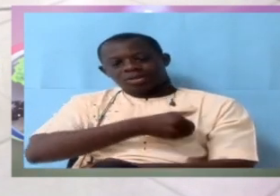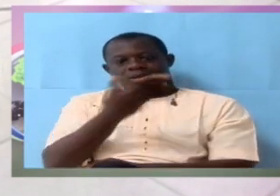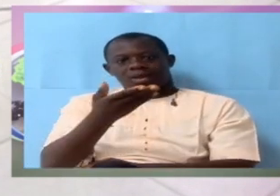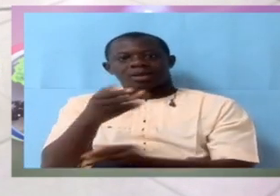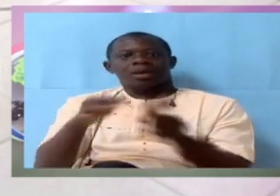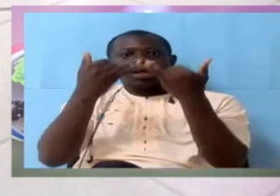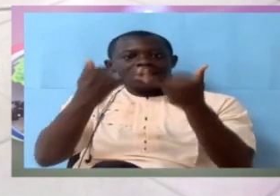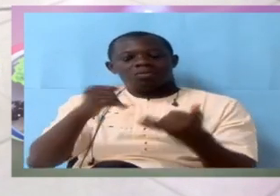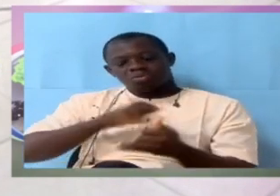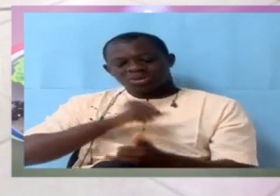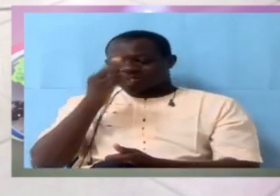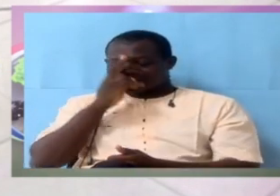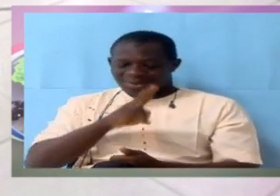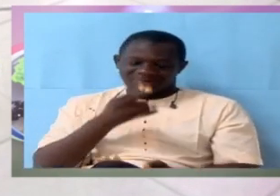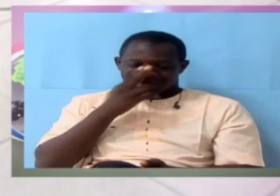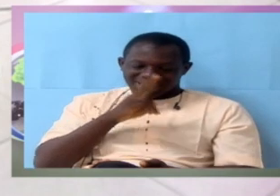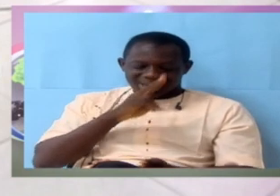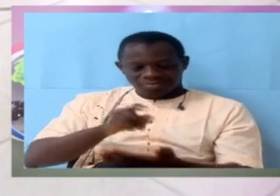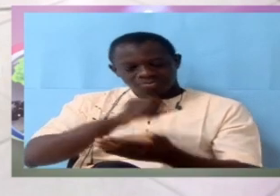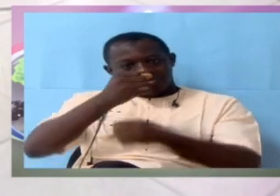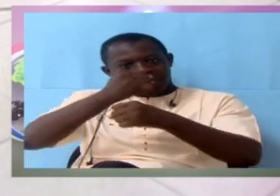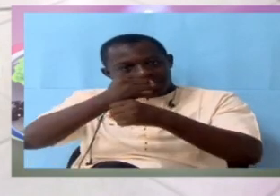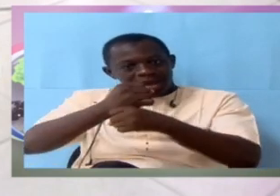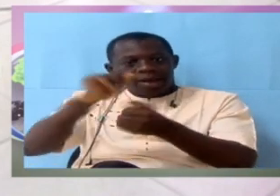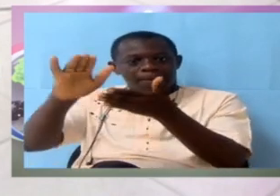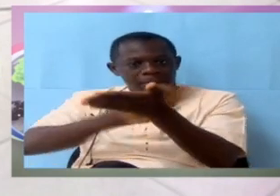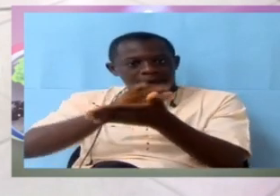Then reluctantly he prepared this paper for me and gave it to me.